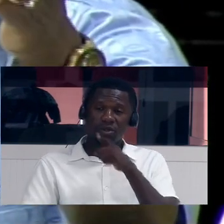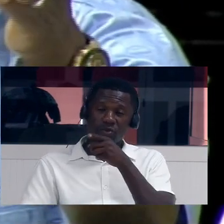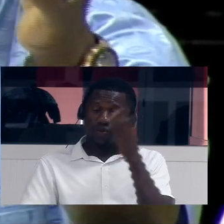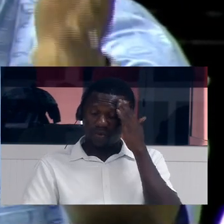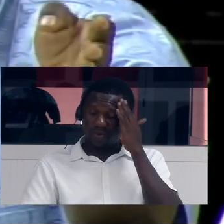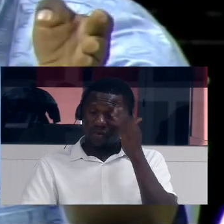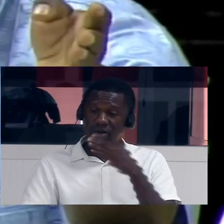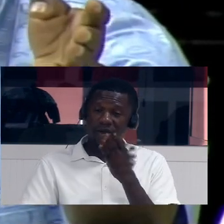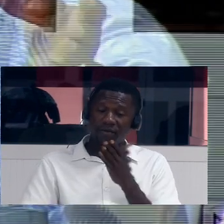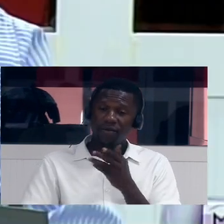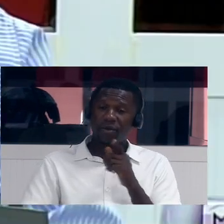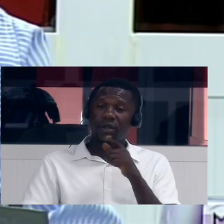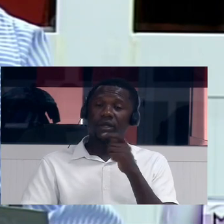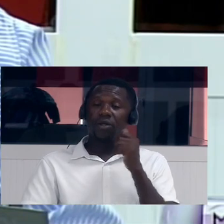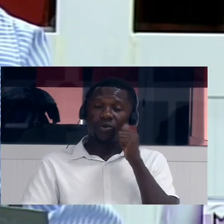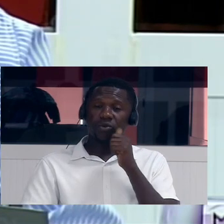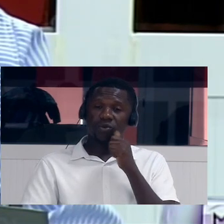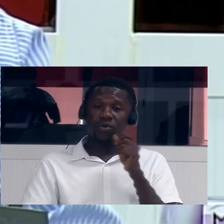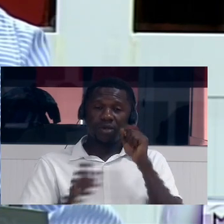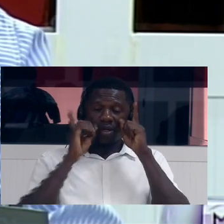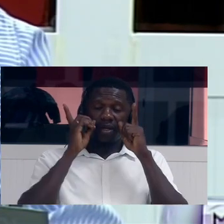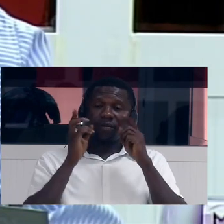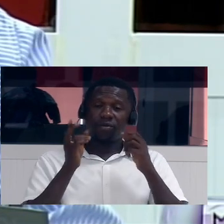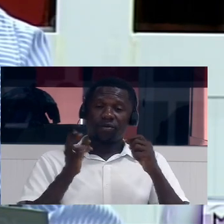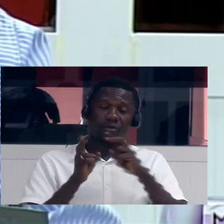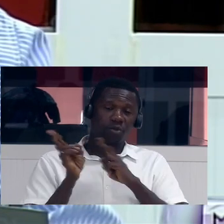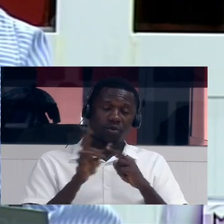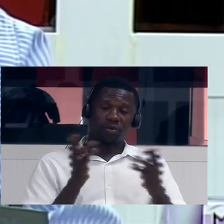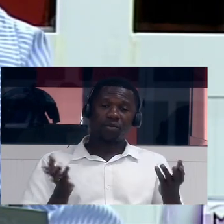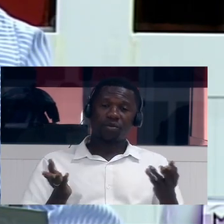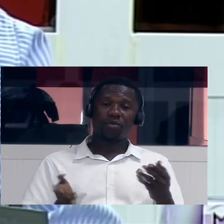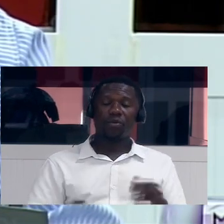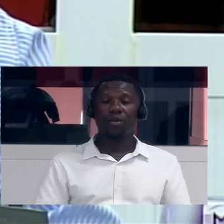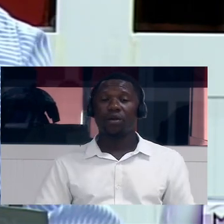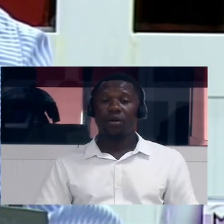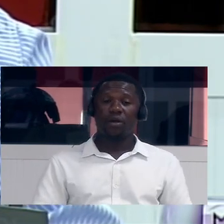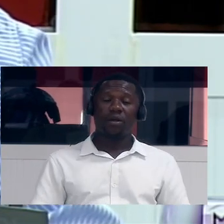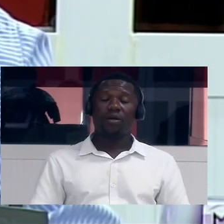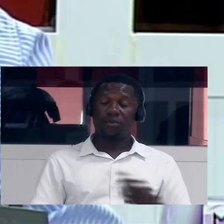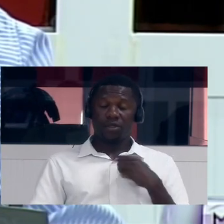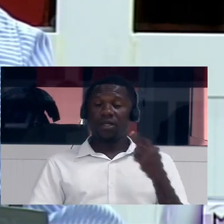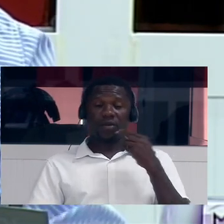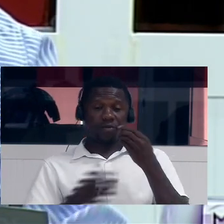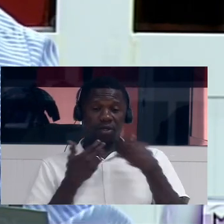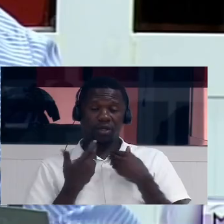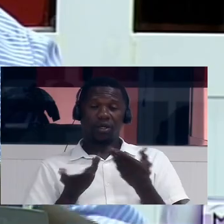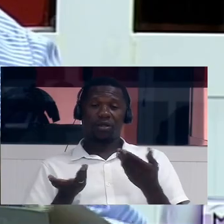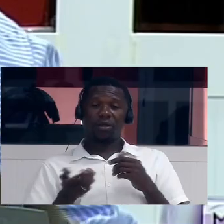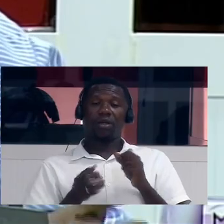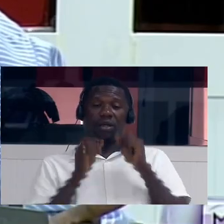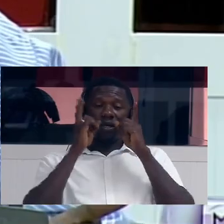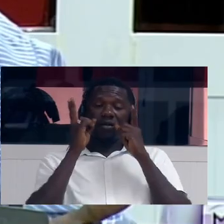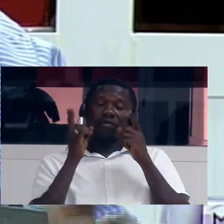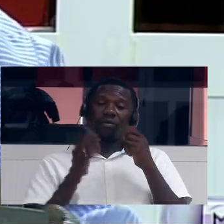do you know whether they used live ammunition? If I say I know, I'll be lying. I am assuming from the information I got that live ammunition was used. Otherwise, there would have been